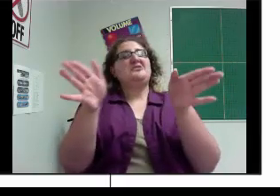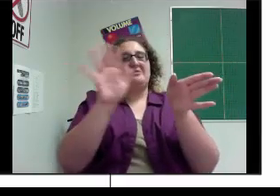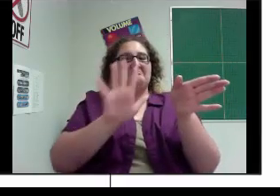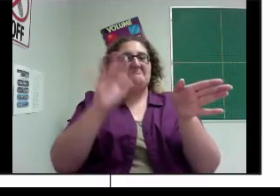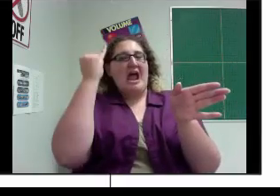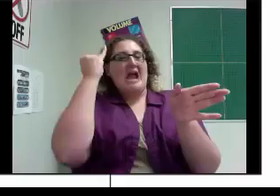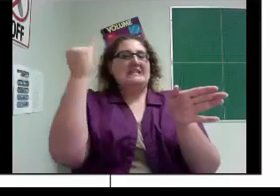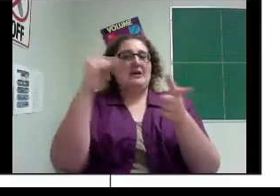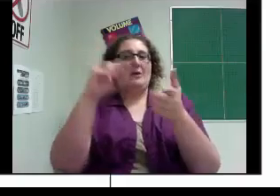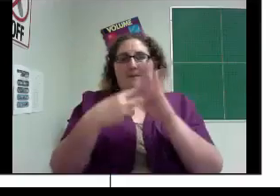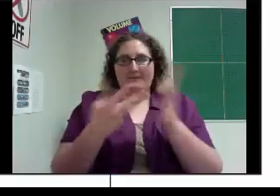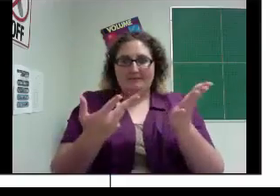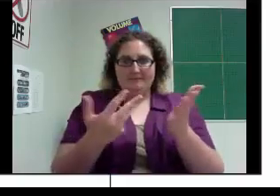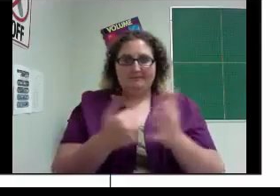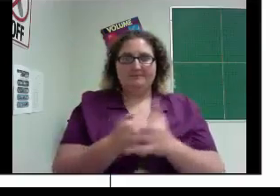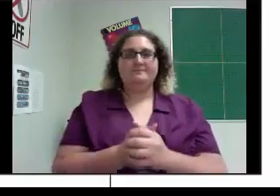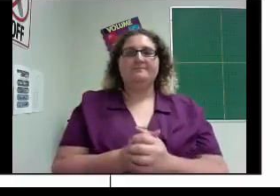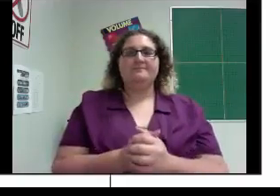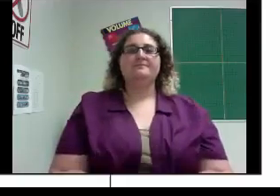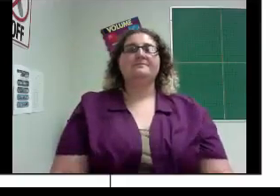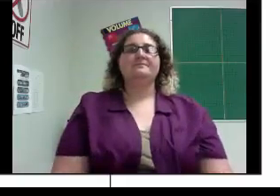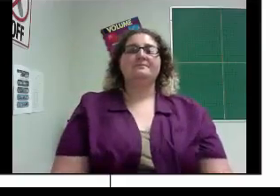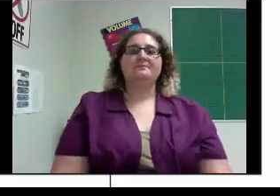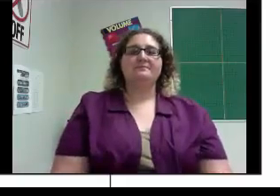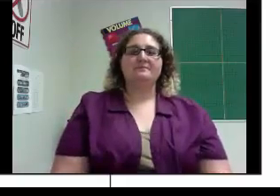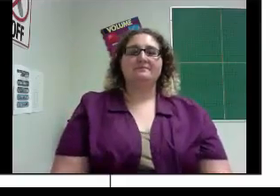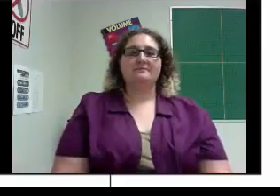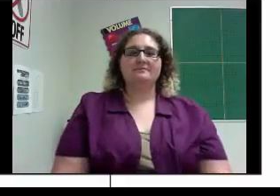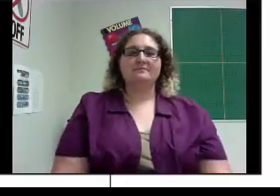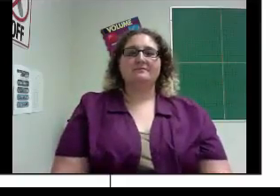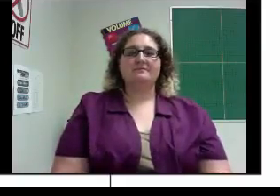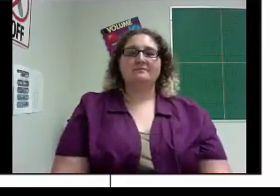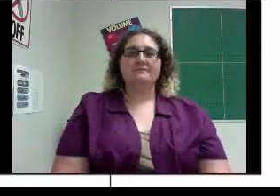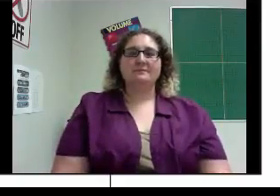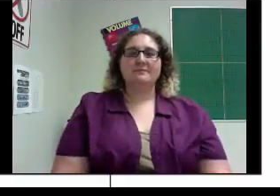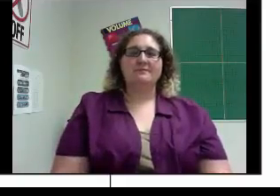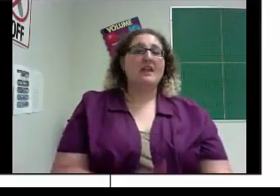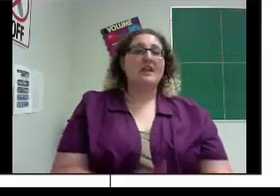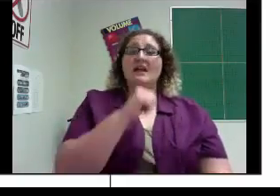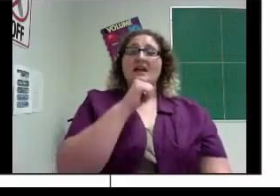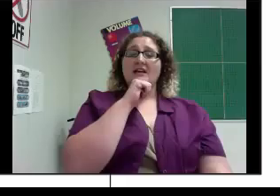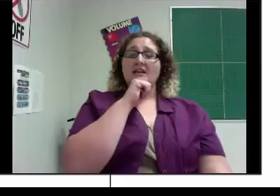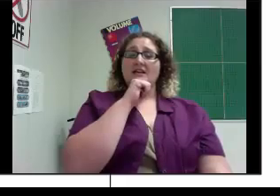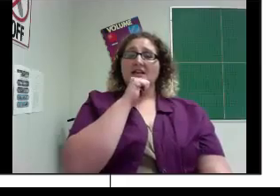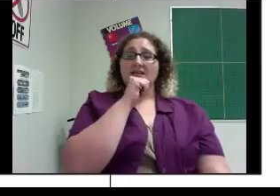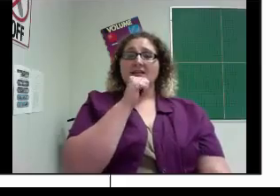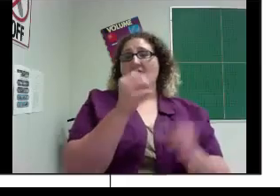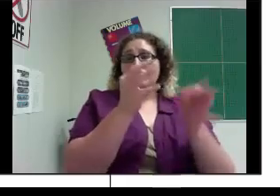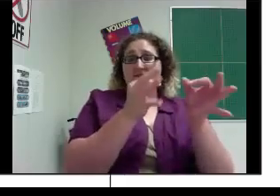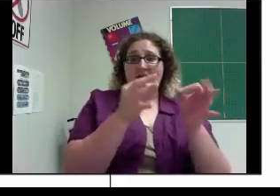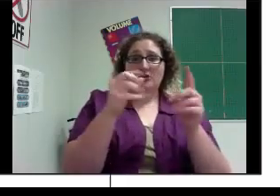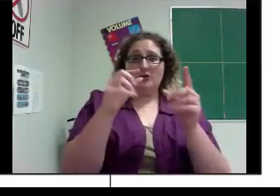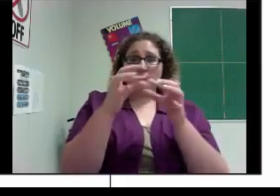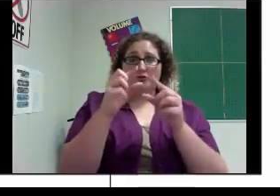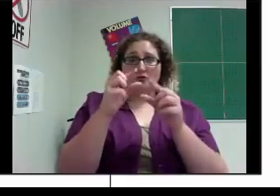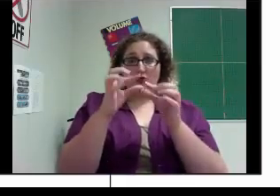undefined terms, it's important to have a general description of their meaning. Undefined terms. A